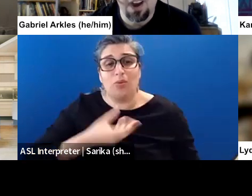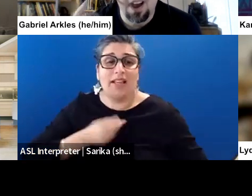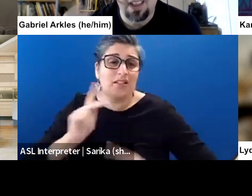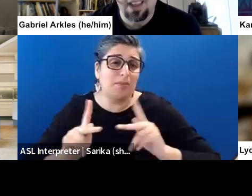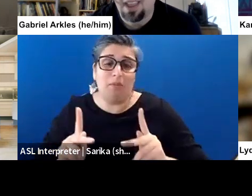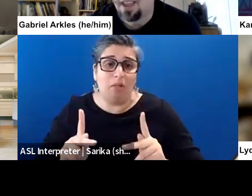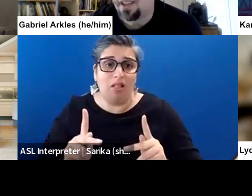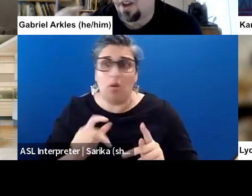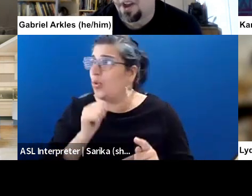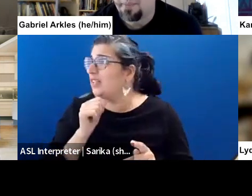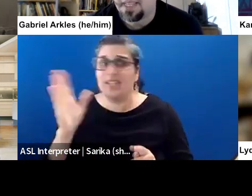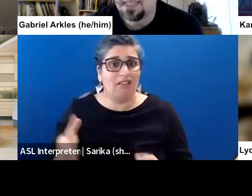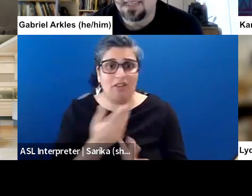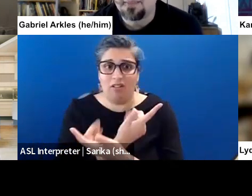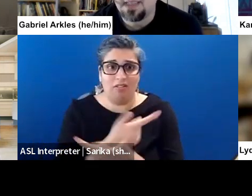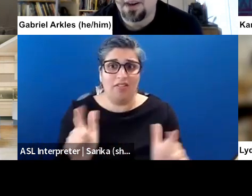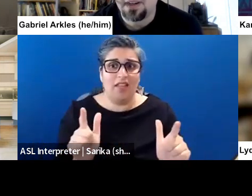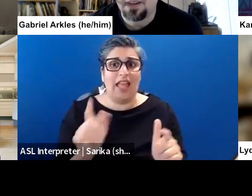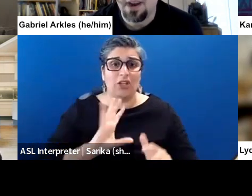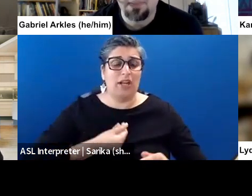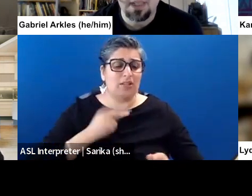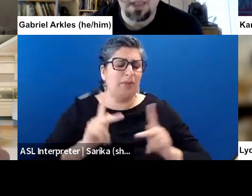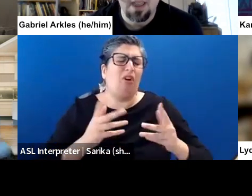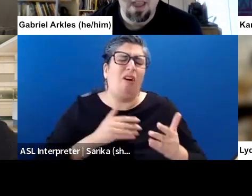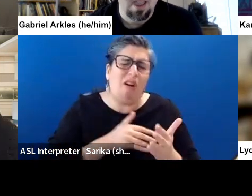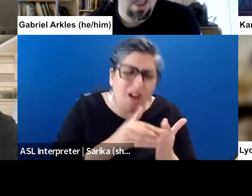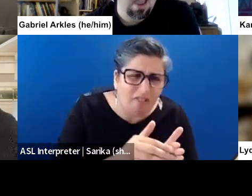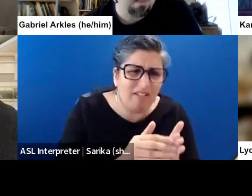often caught up in these systems that are incredibly,